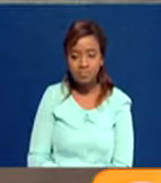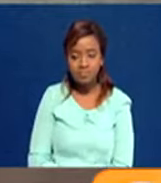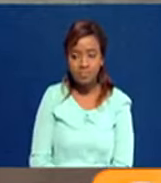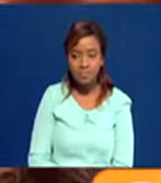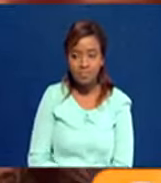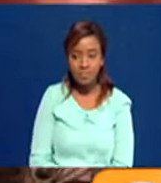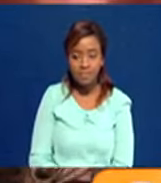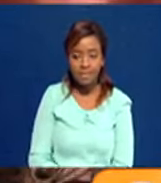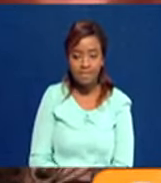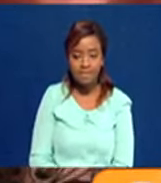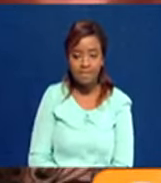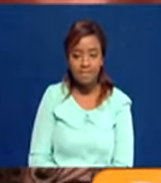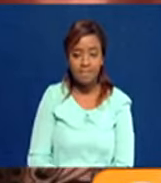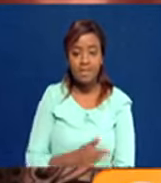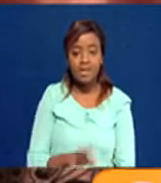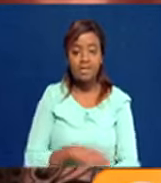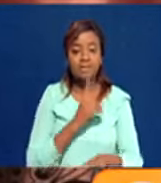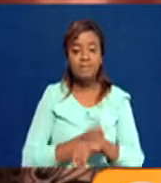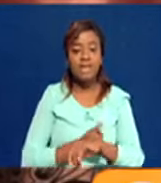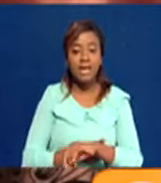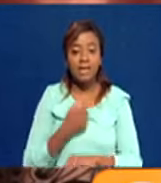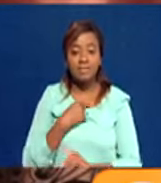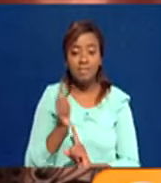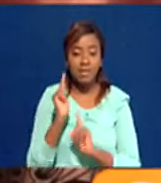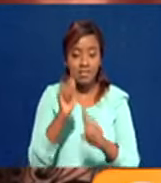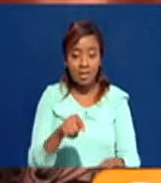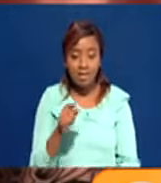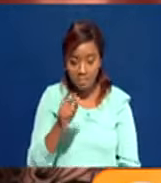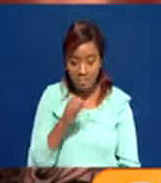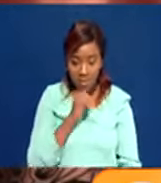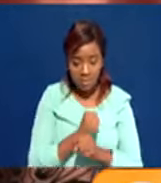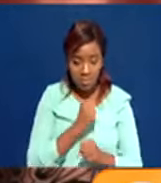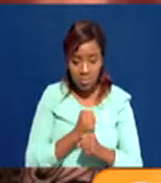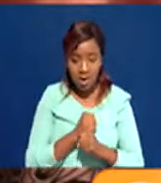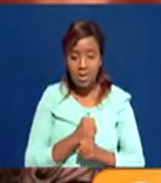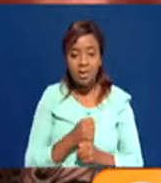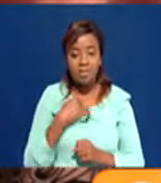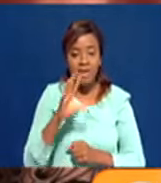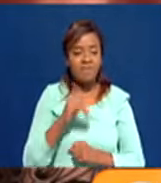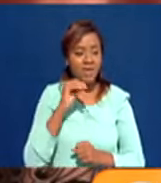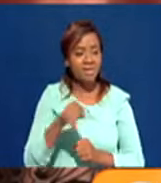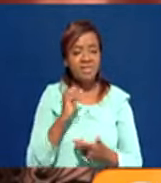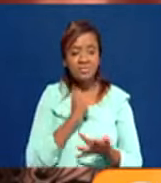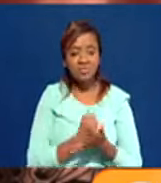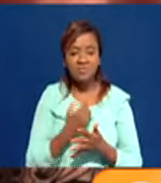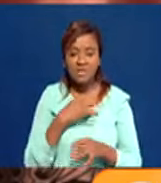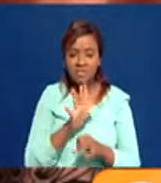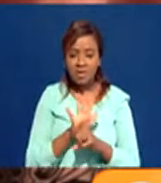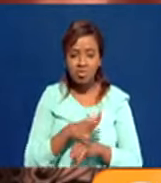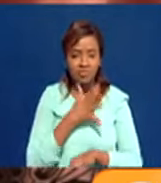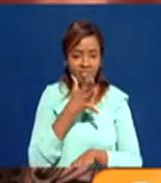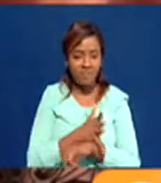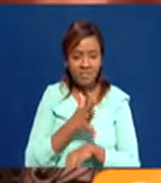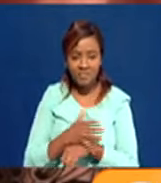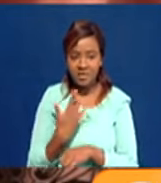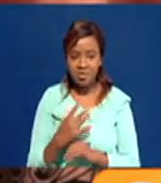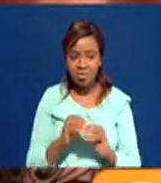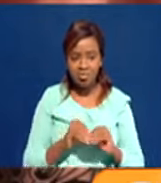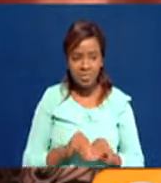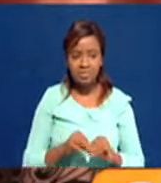this office, whereby there was a lot of forgeries, there was a lot of plucking of documents from our